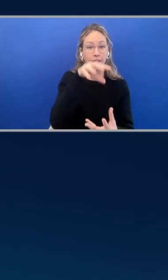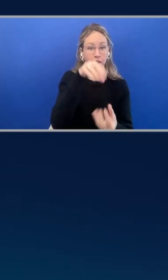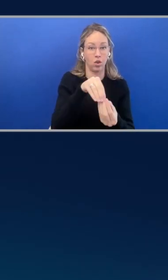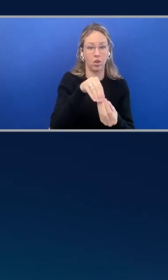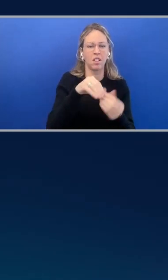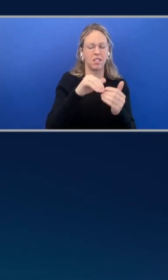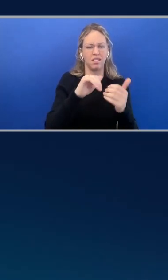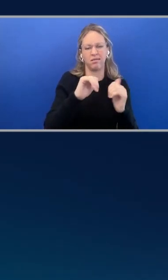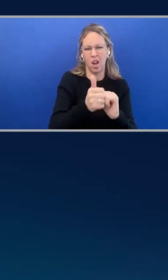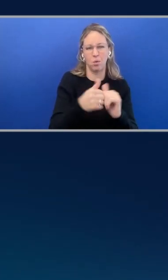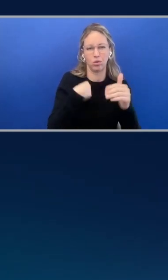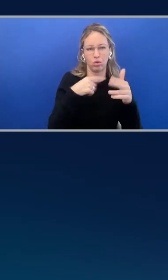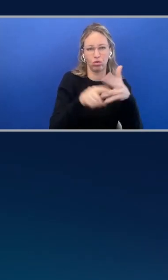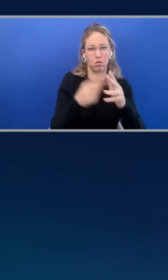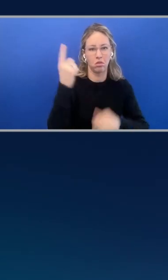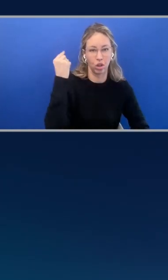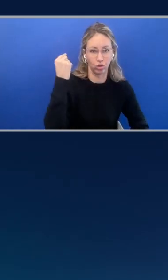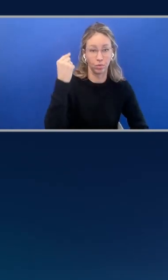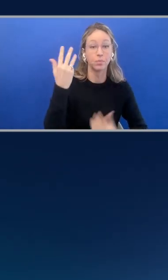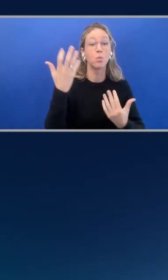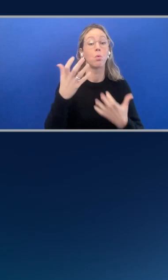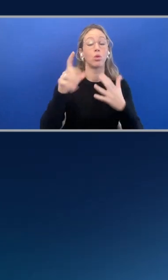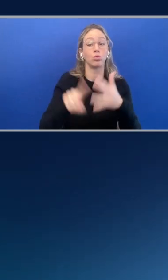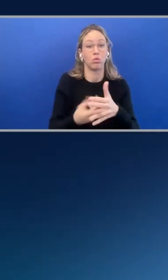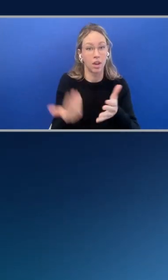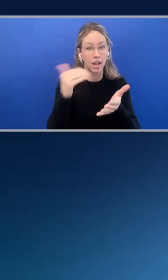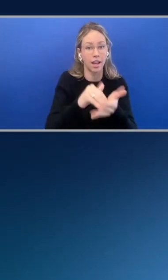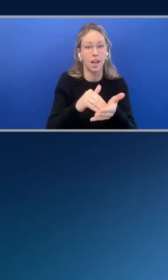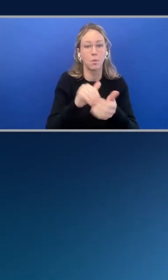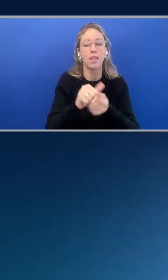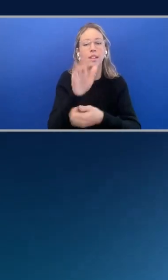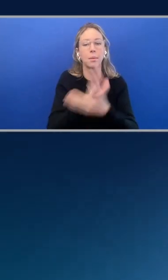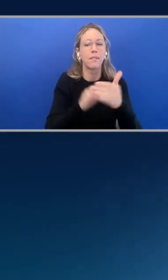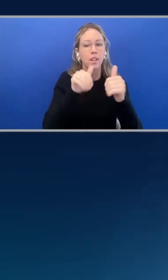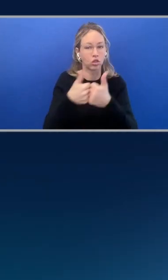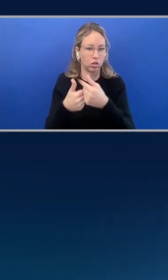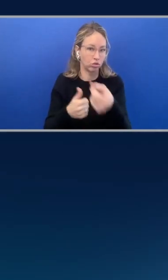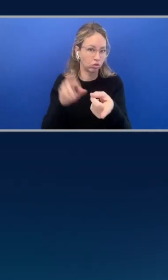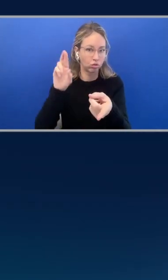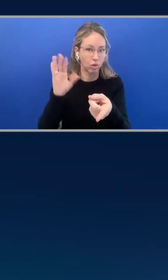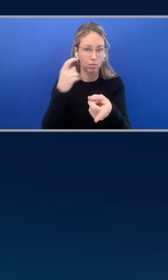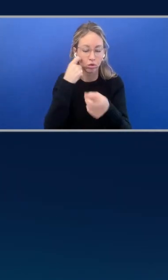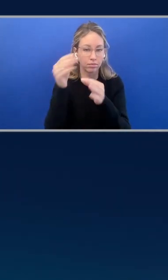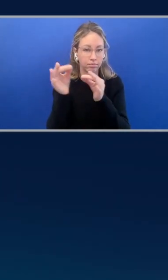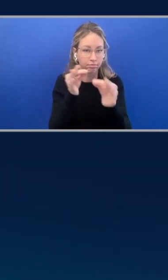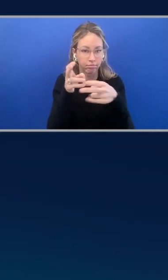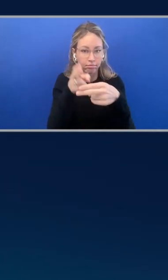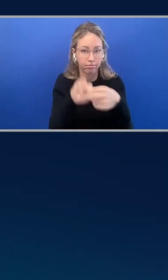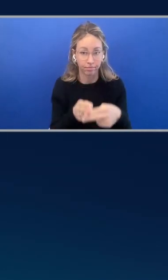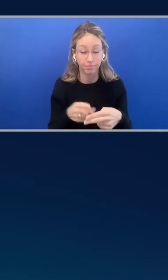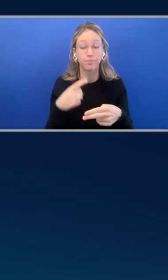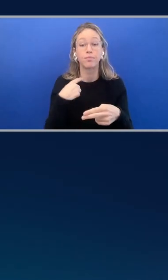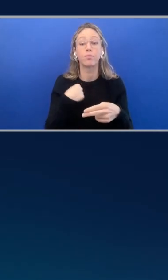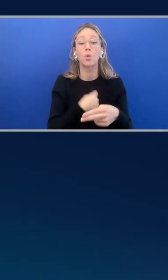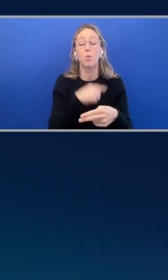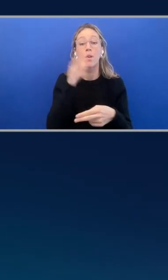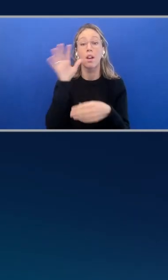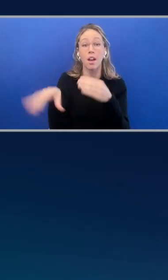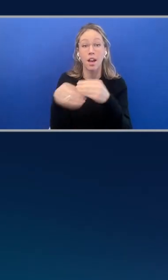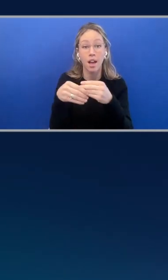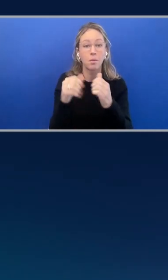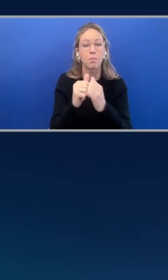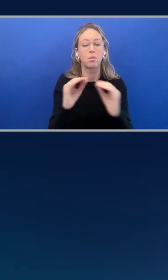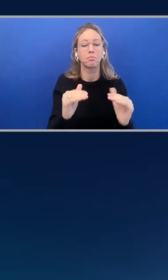year. So we wanted to expand that into some of the challenges that Rob talked about. So we went about with the advancements